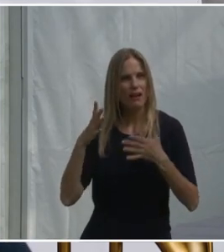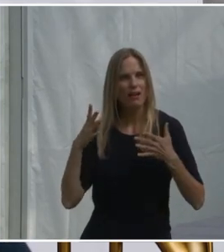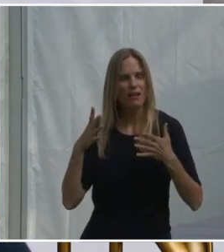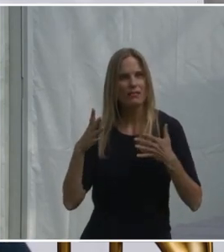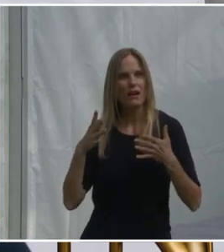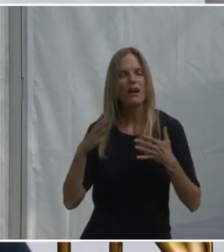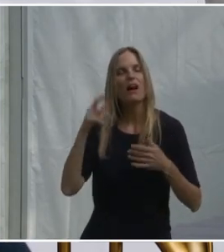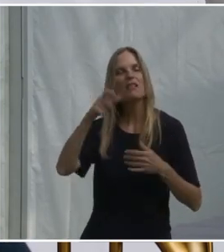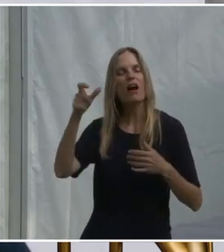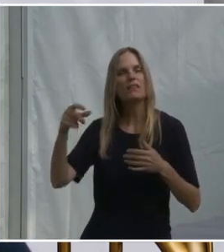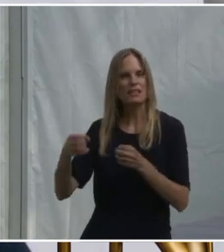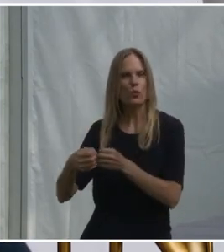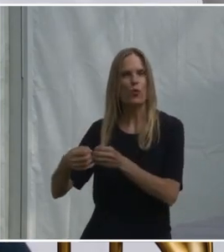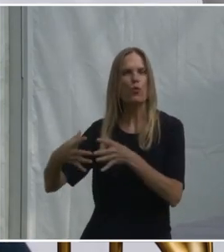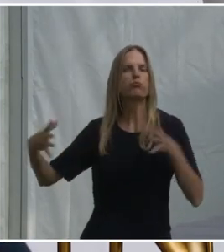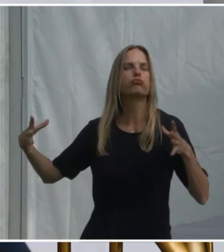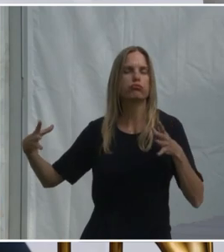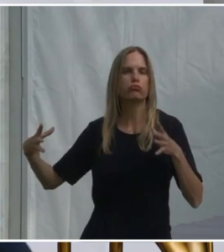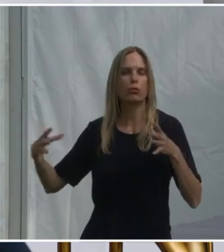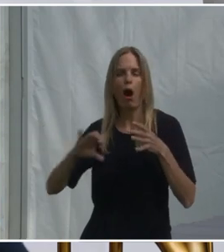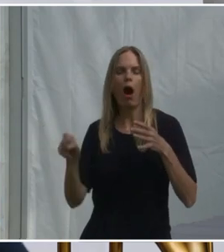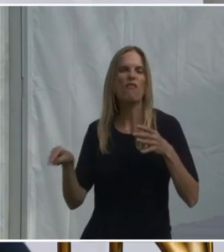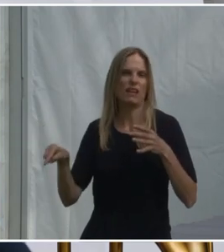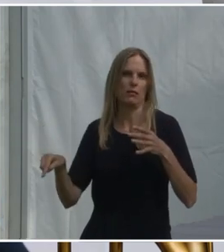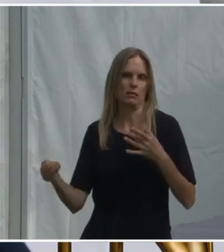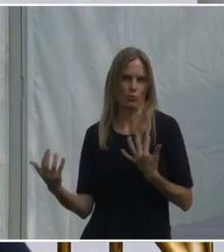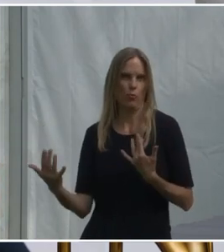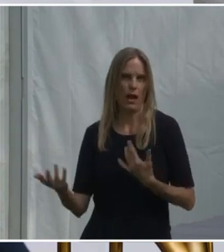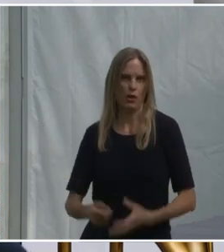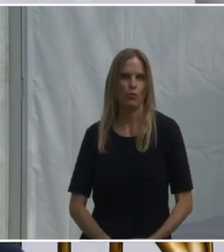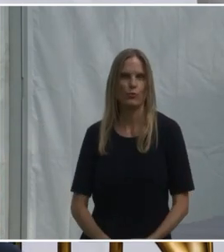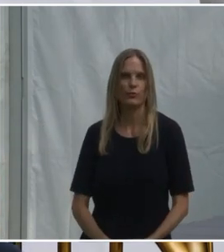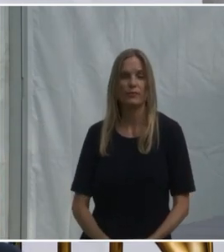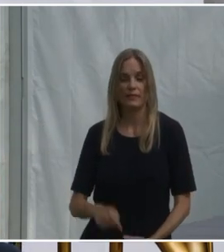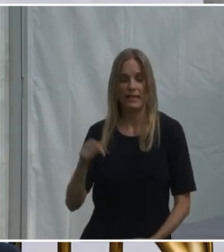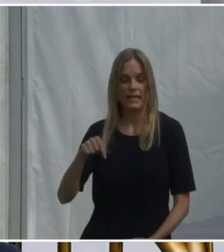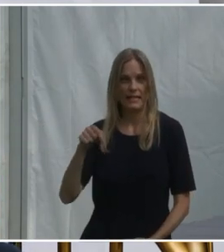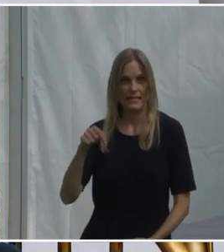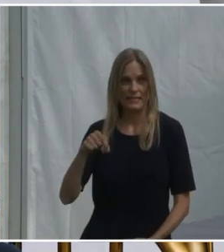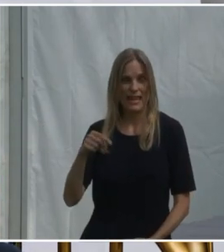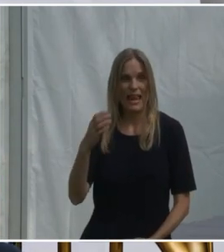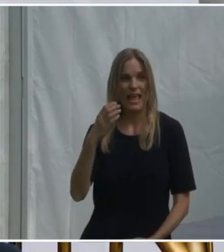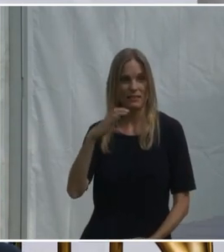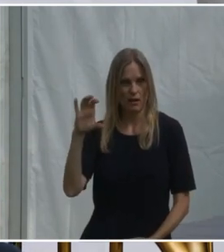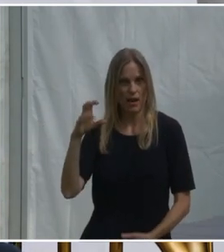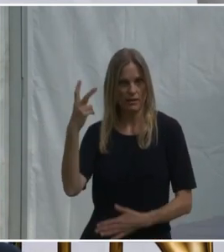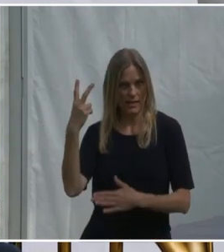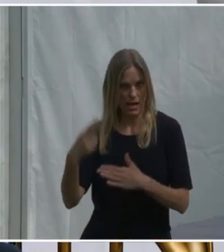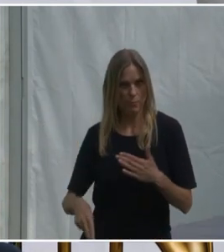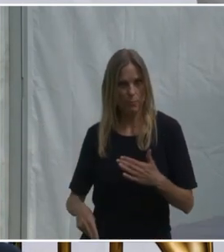growth that is taking place in Africa. So in the end of this century, half of